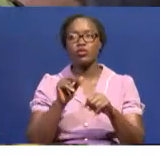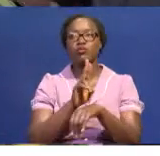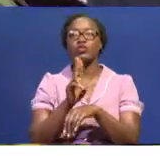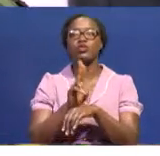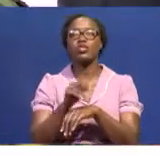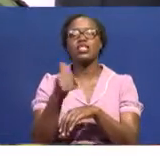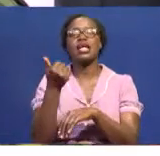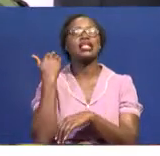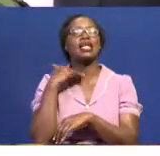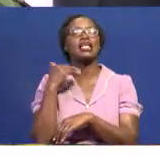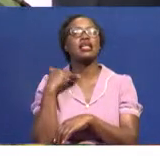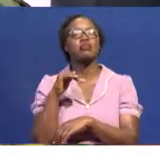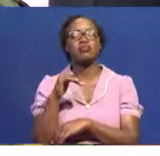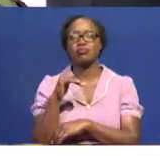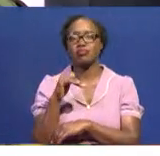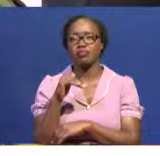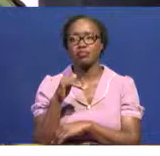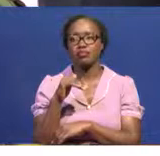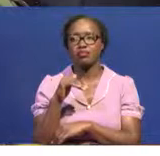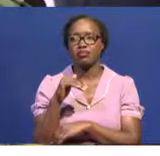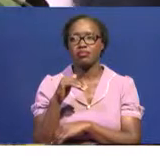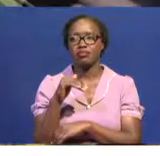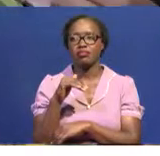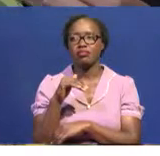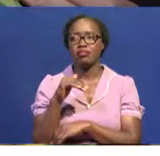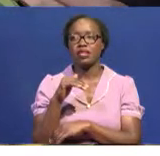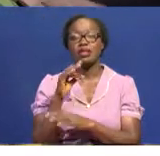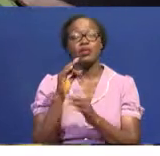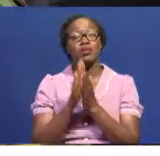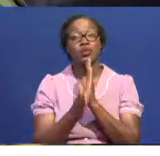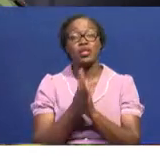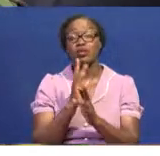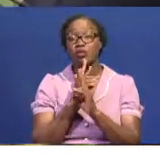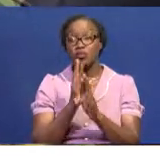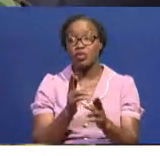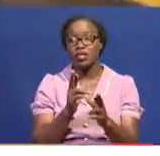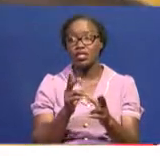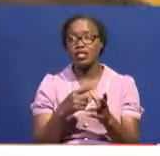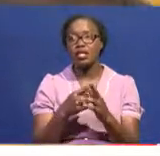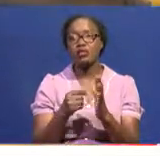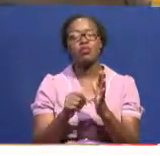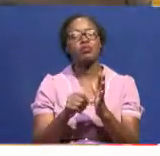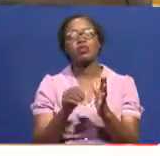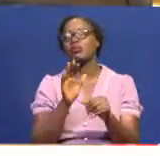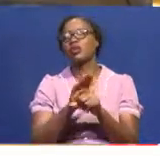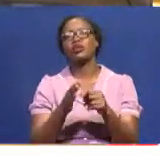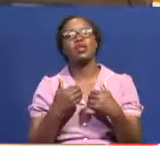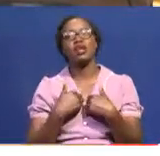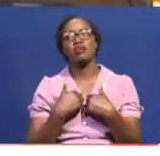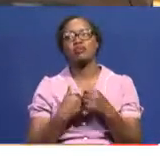kwa uhalifu mahali ingine, na bila kuripoti utakuwa kwa shida. Martini Maslin for Lunchtime.